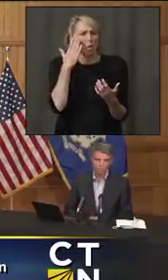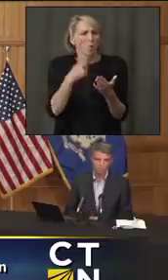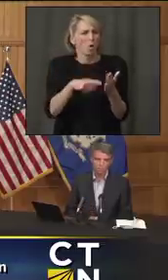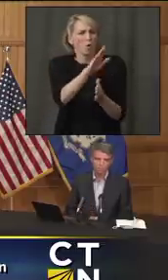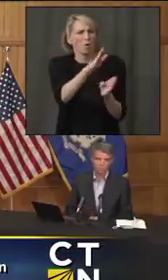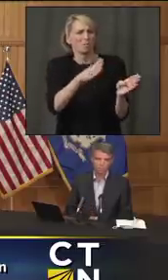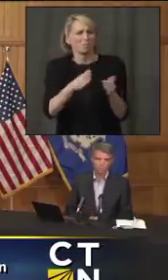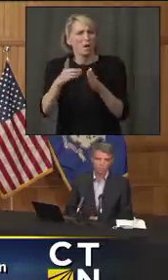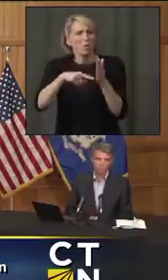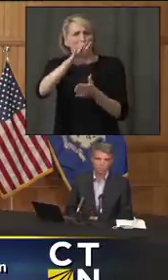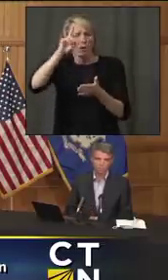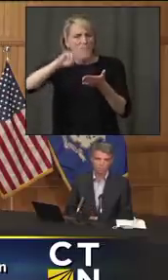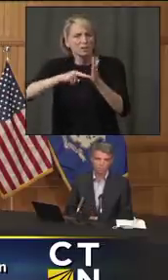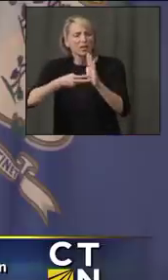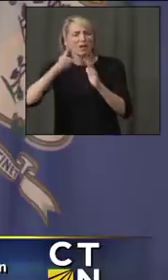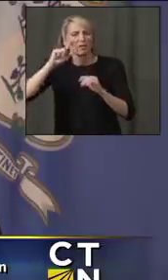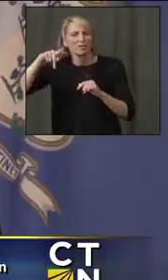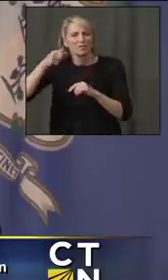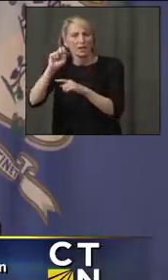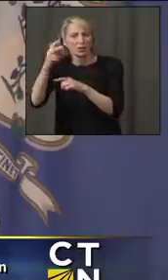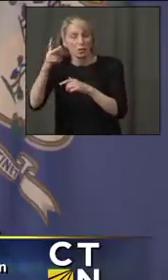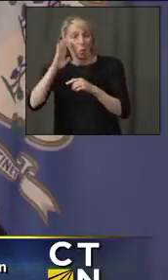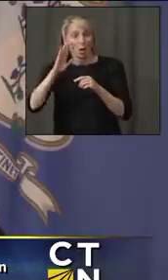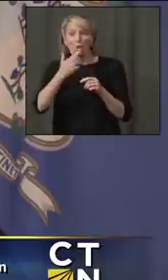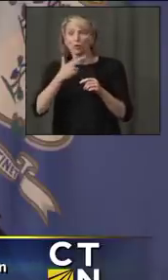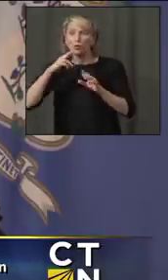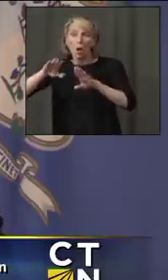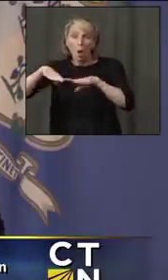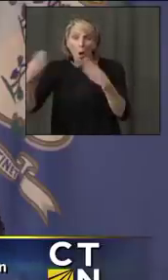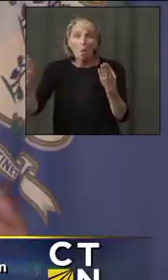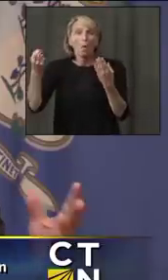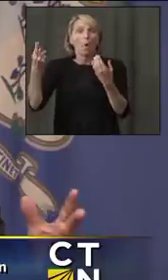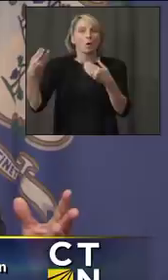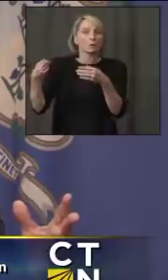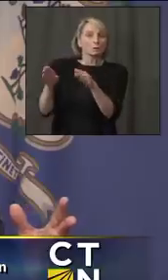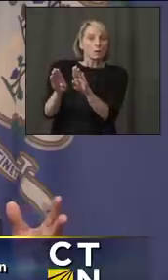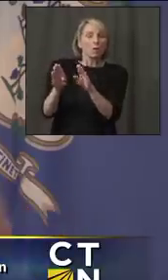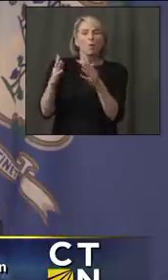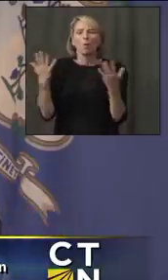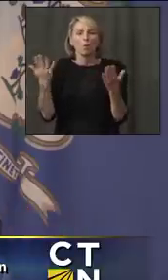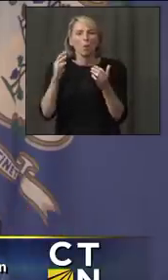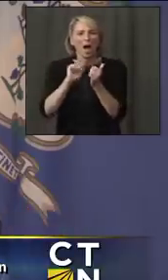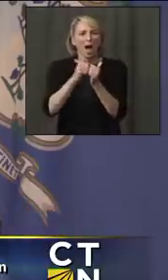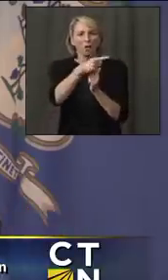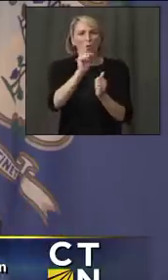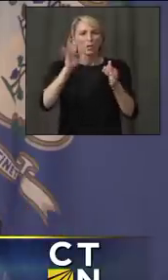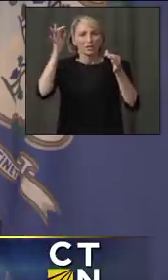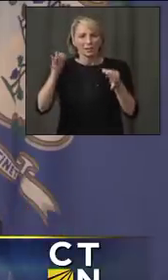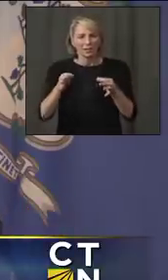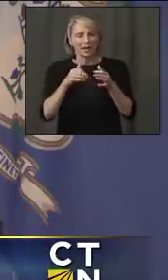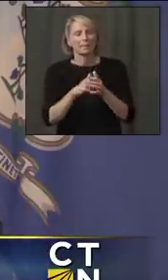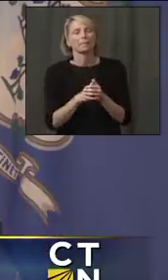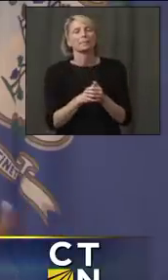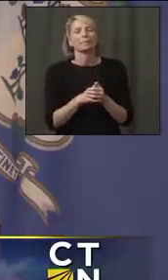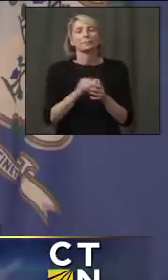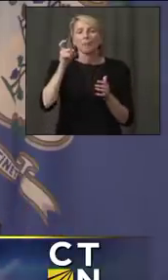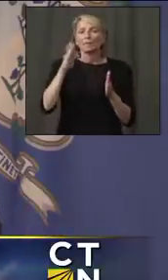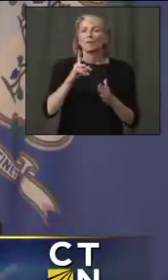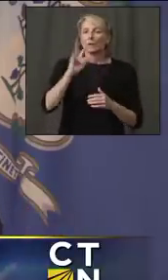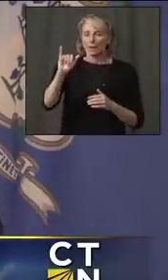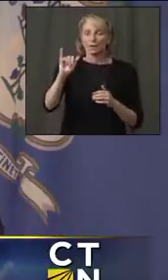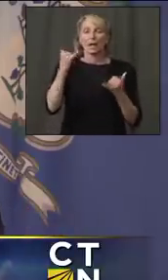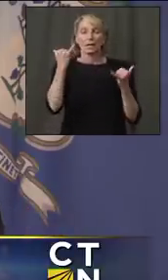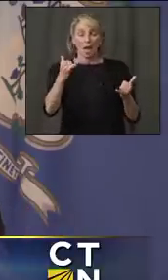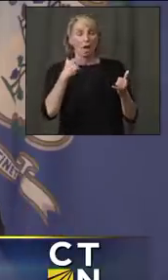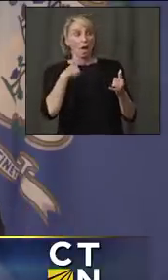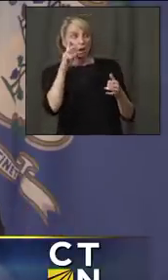on capacity limits? I think I would certainly look at what's going on in those states that are on fire right now. I'd look at